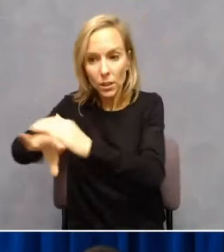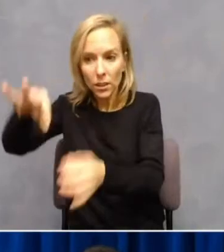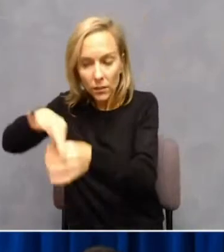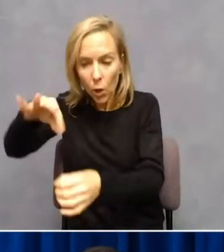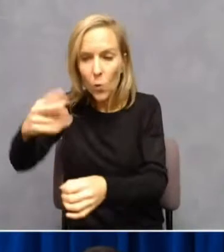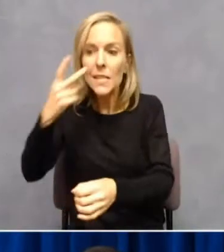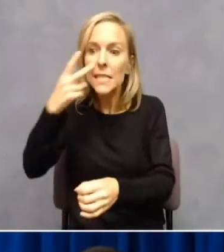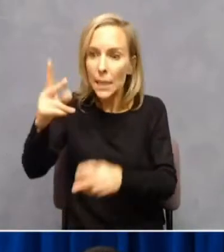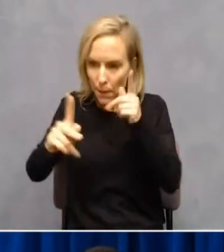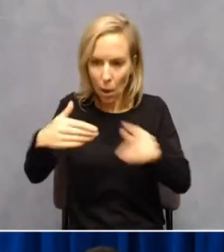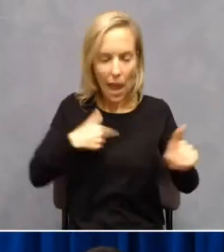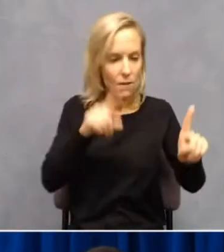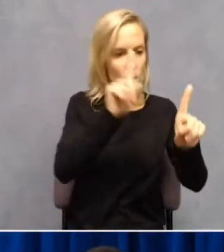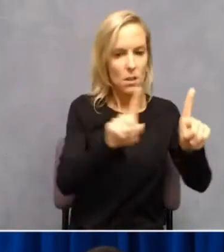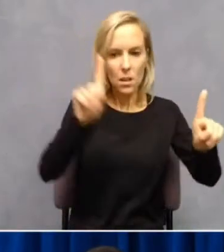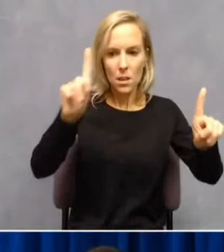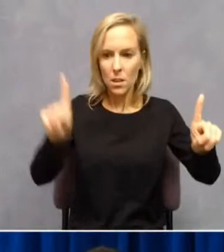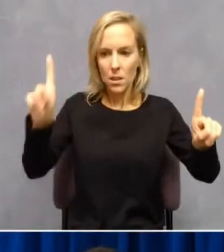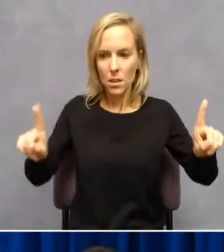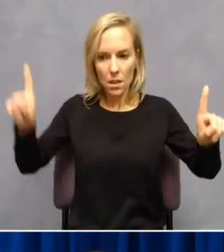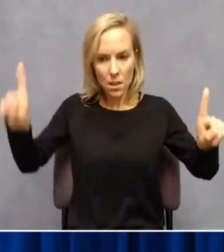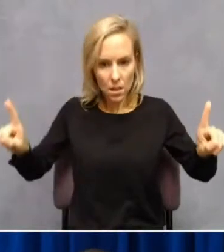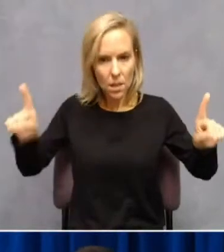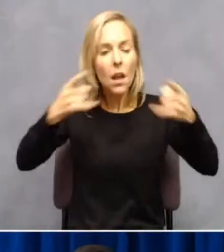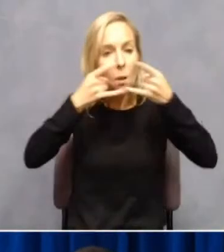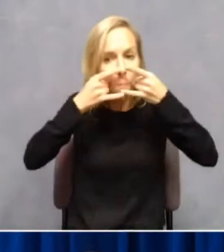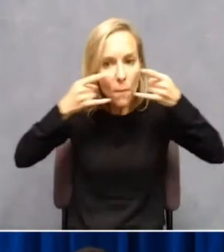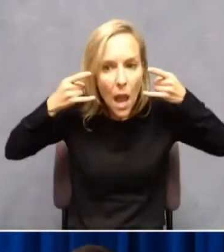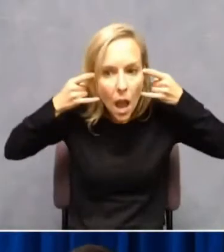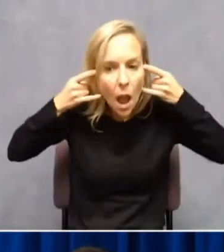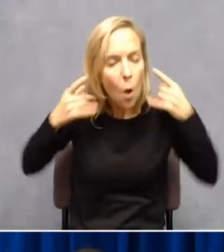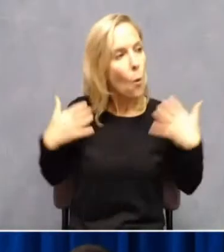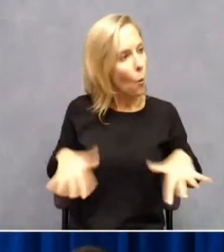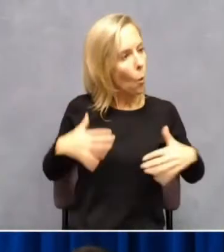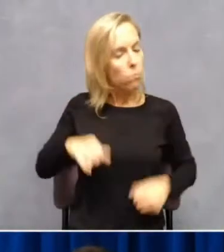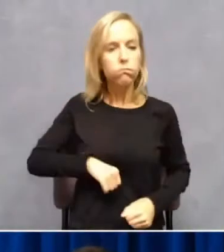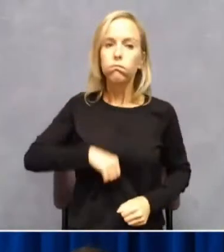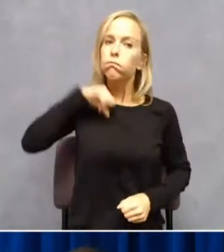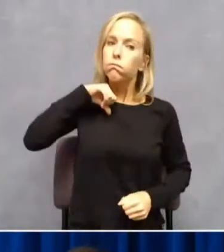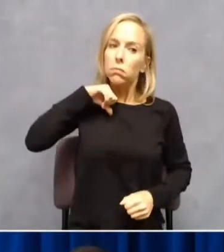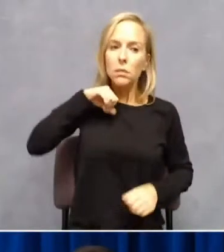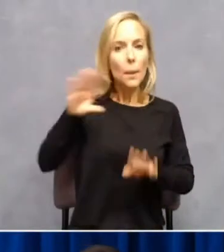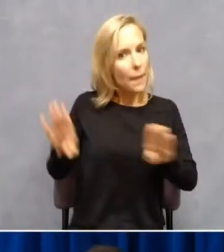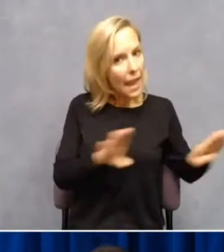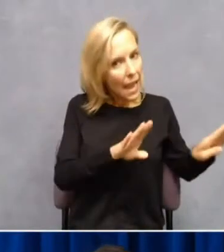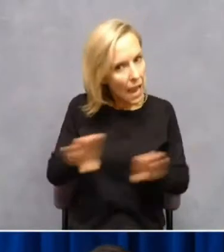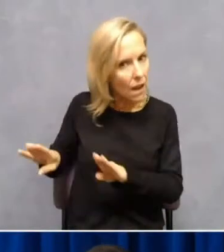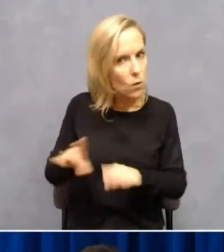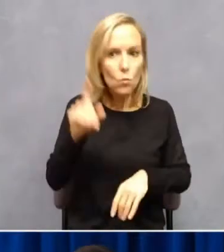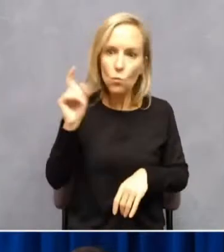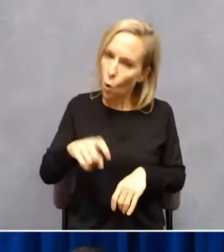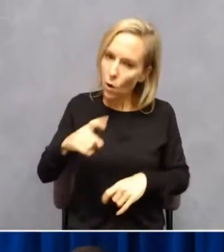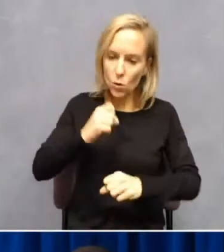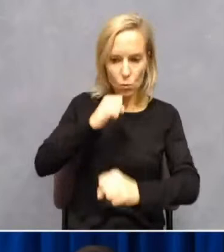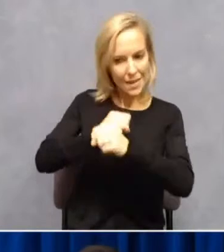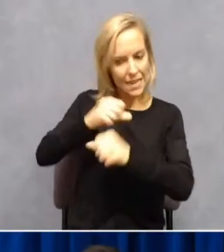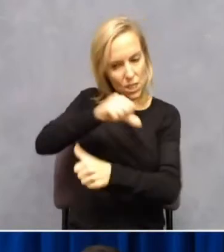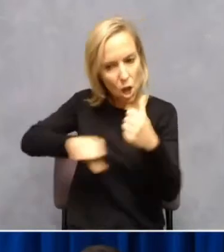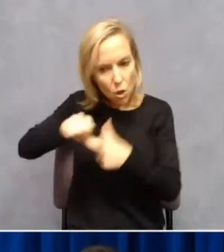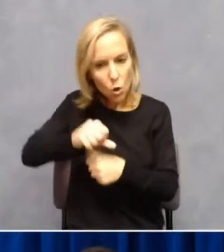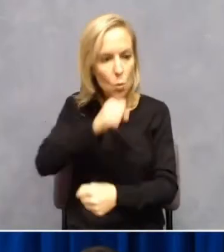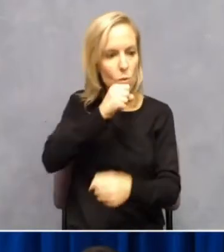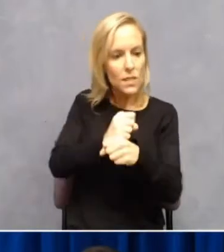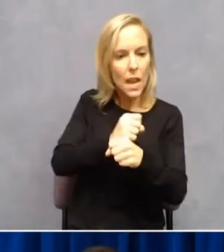masks on. Listen, this is the type of behaviors that we got to show and do, how we protect each other and protect those poll